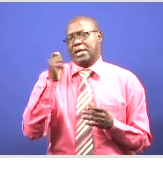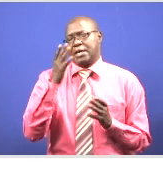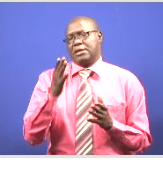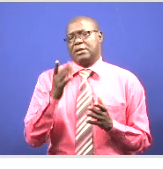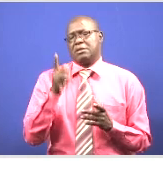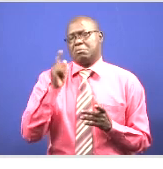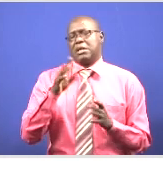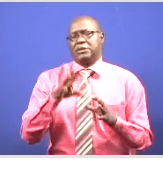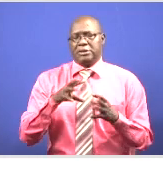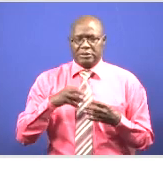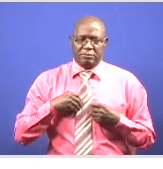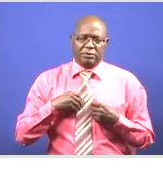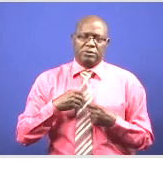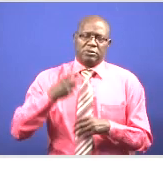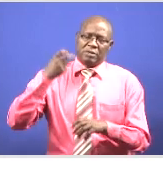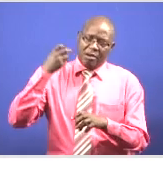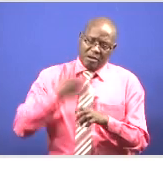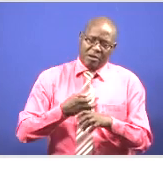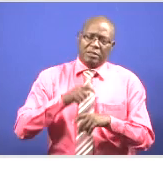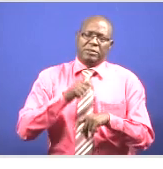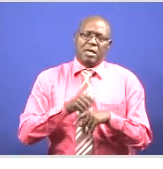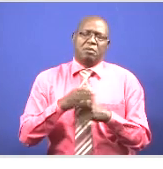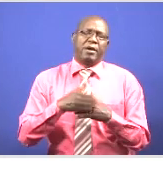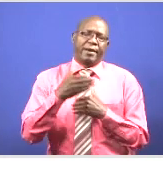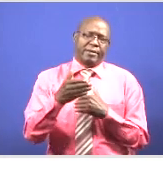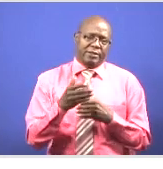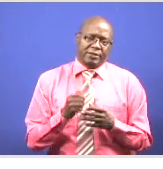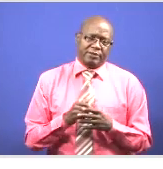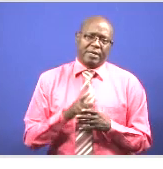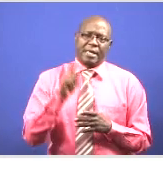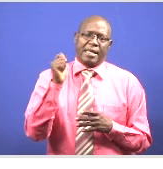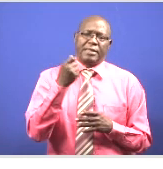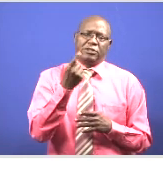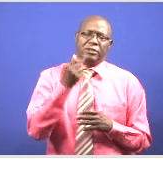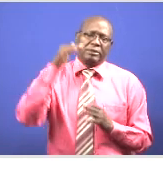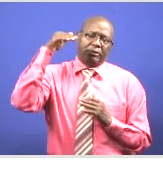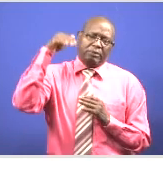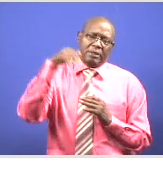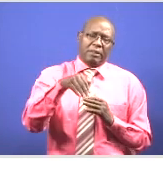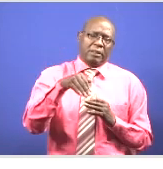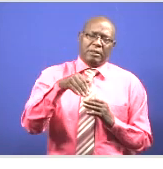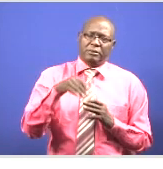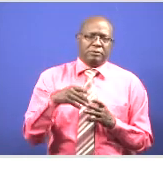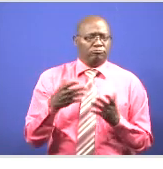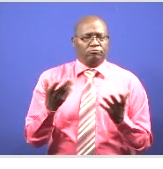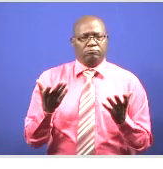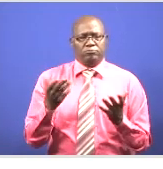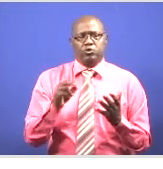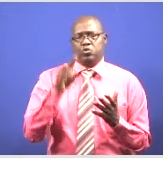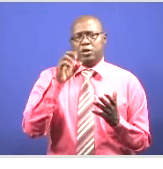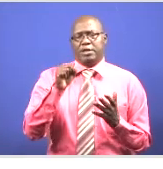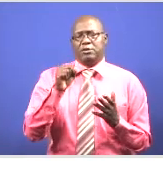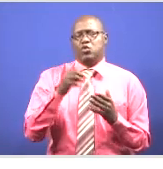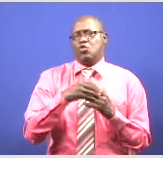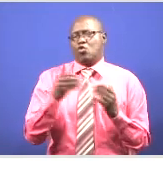for tougher economic times ahead. Yes, yes, and you've yes. seen the Kenyan shilling depreciate to yes. 124. Yes, yes, against yes. the US dollar. Yes. I